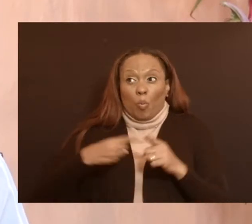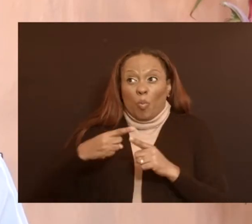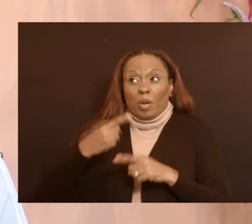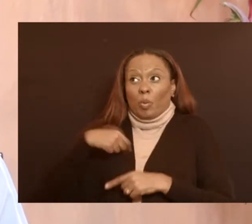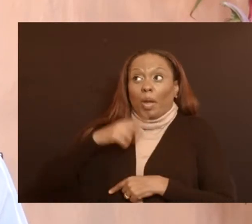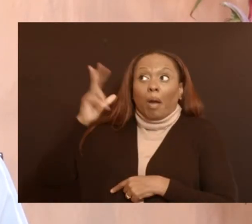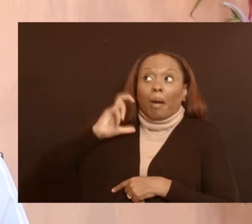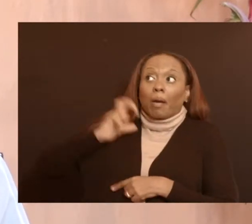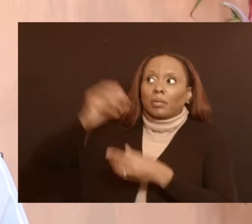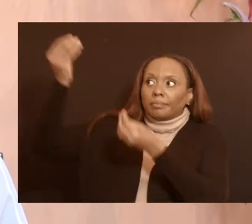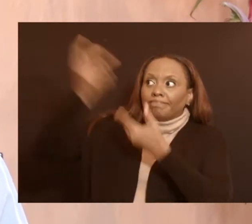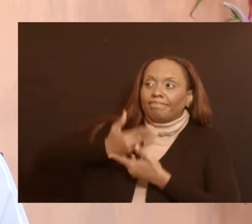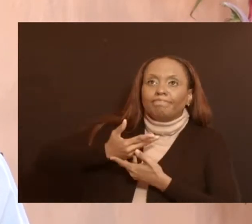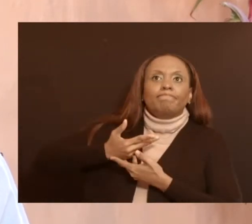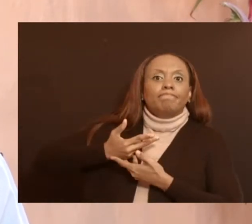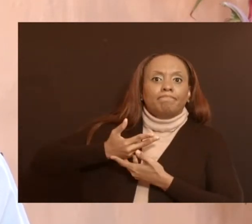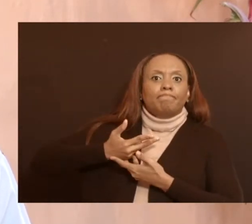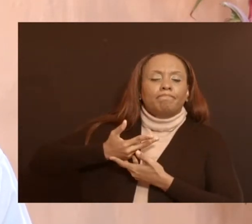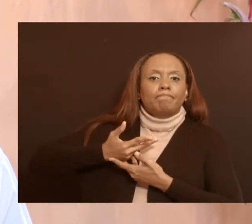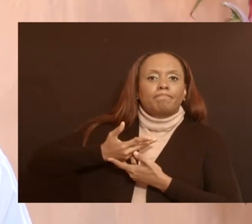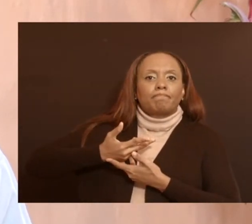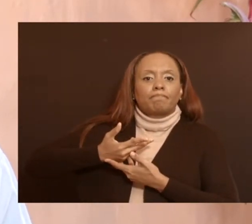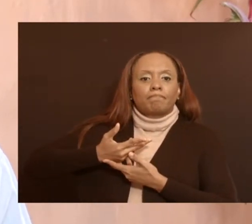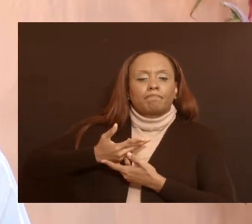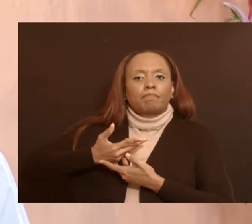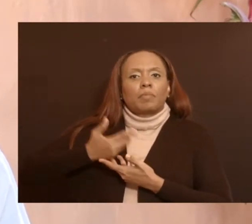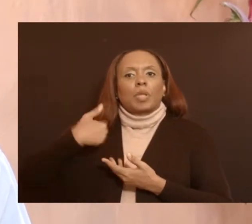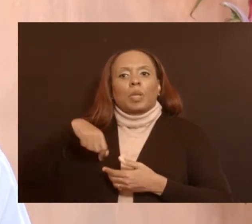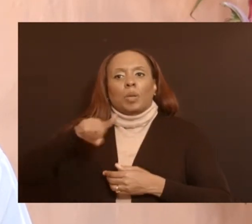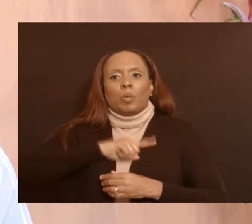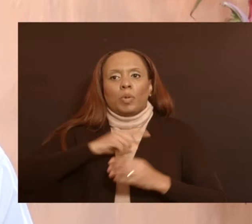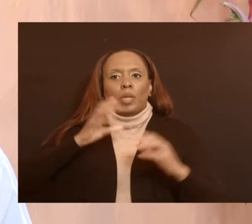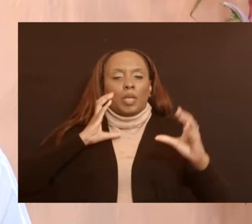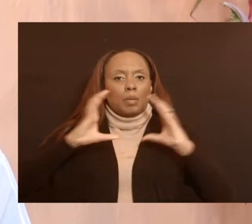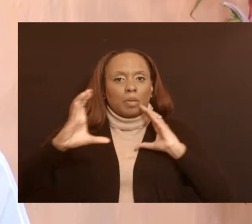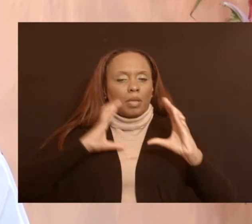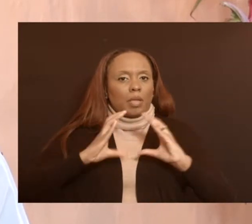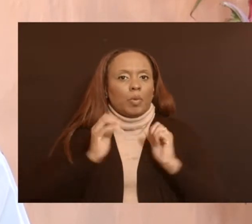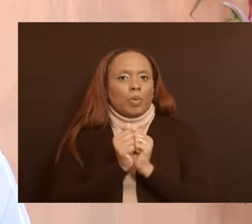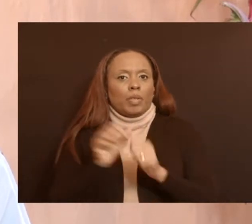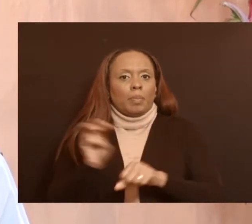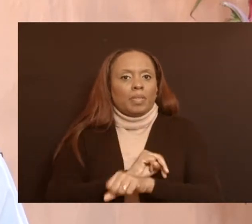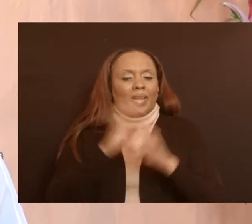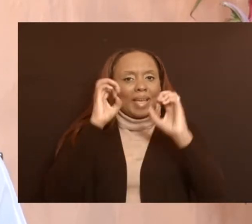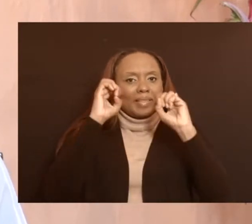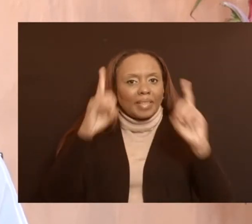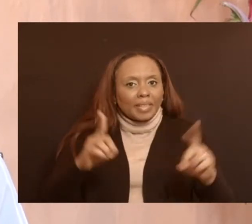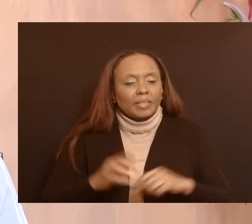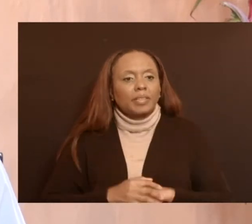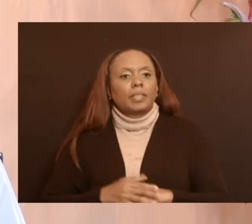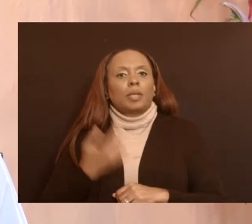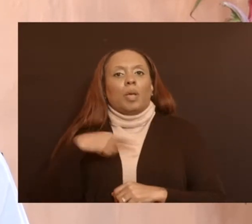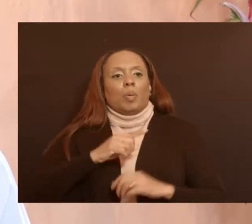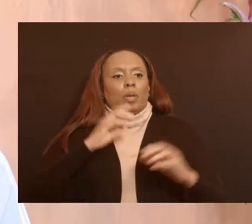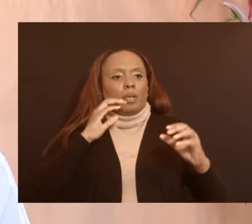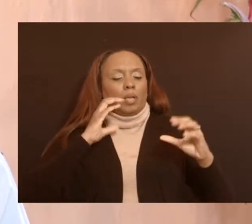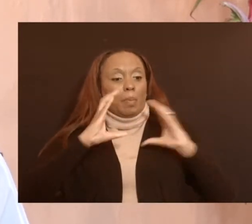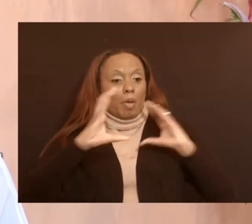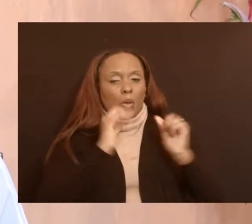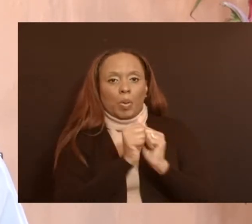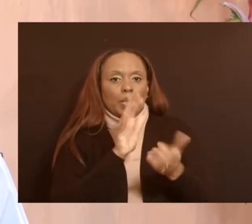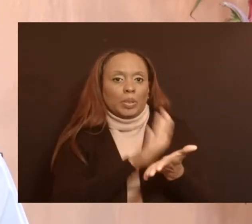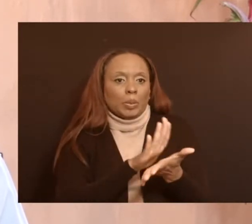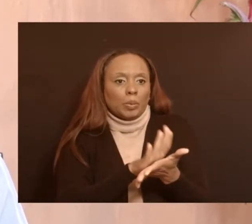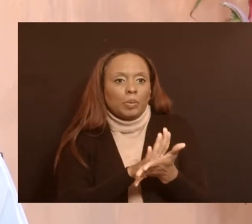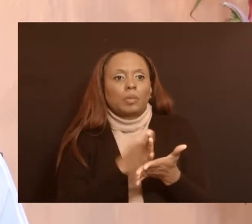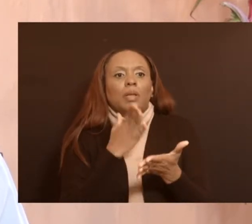received about a positive case, that information was communicated to the Ministry of Education. It would have been communicated to the schools, and the contact